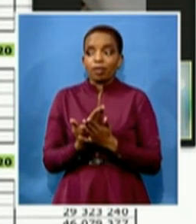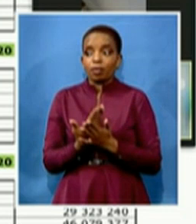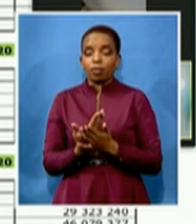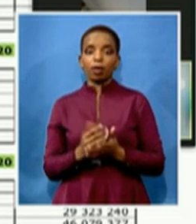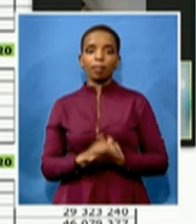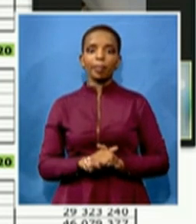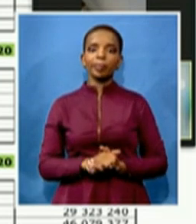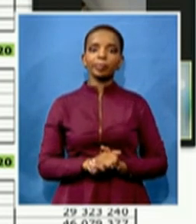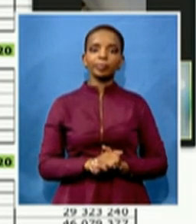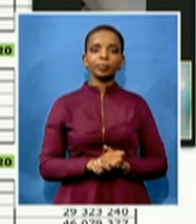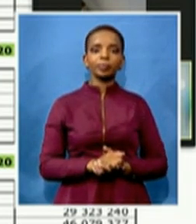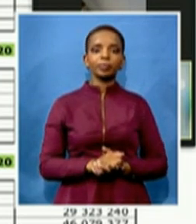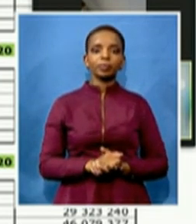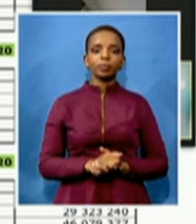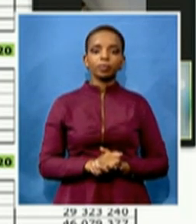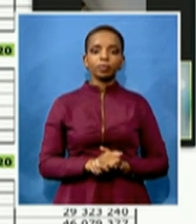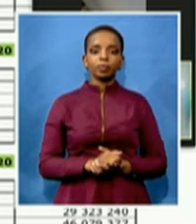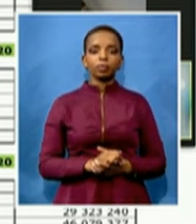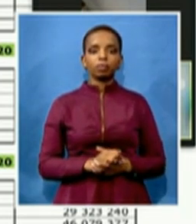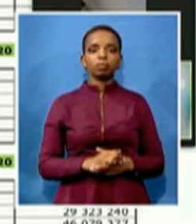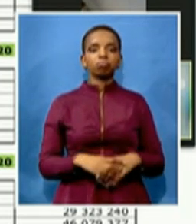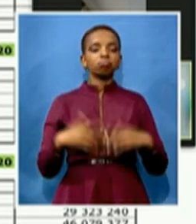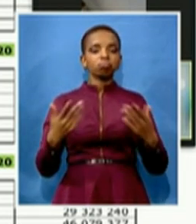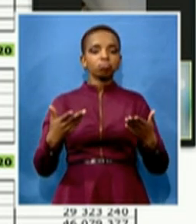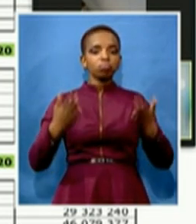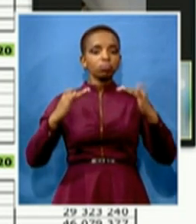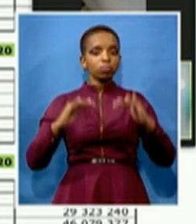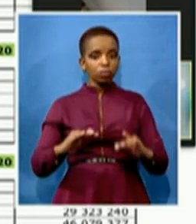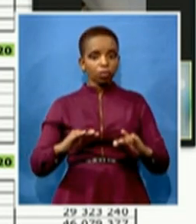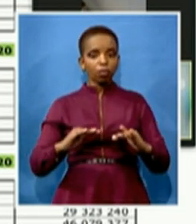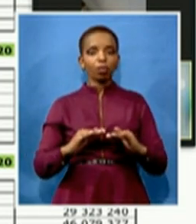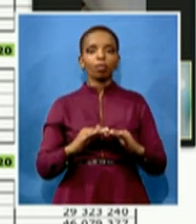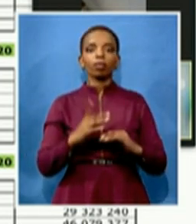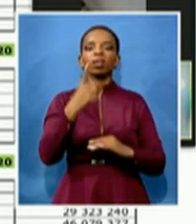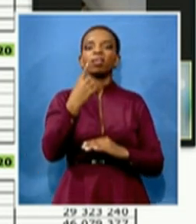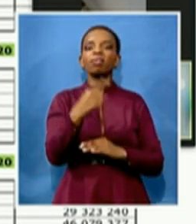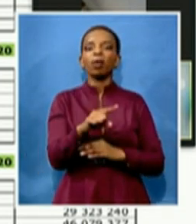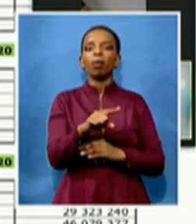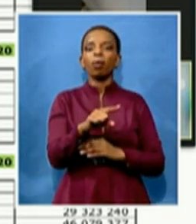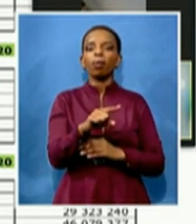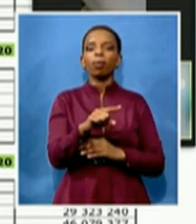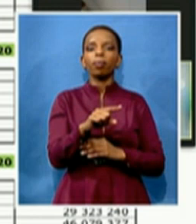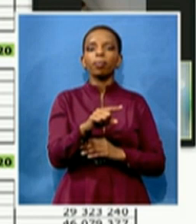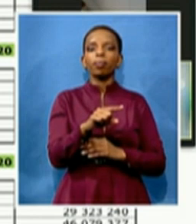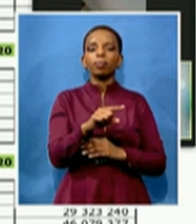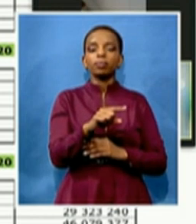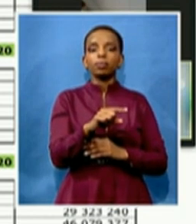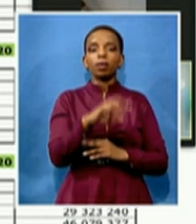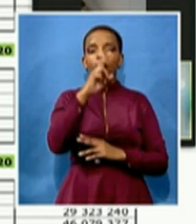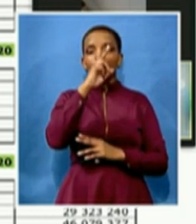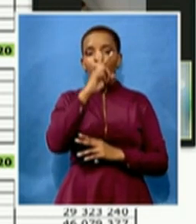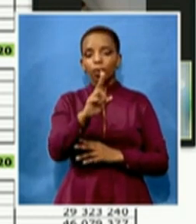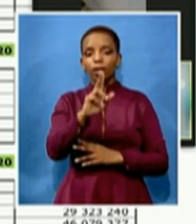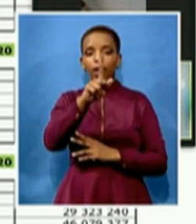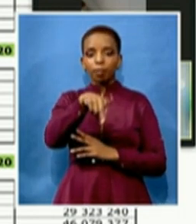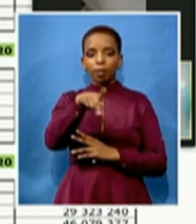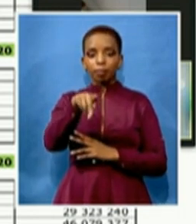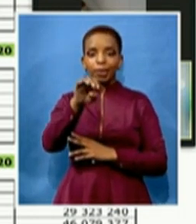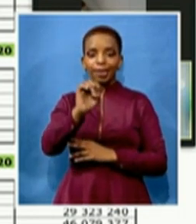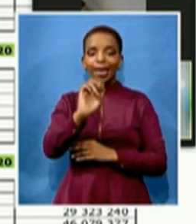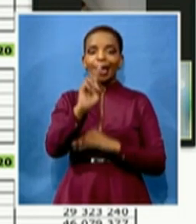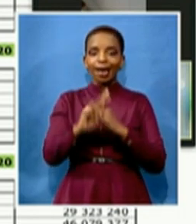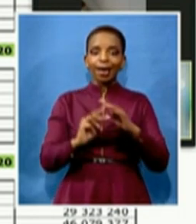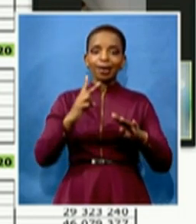this in terms of looking at PPE again, we can see the demand for PPE